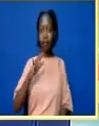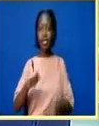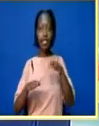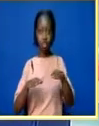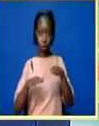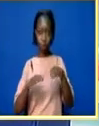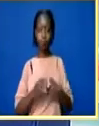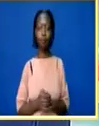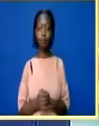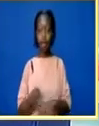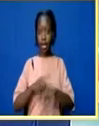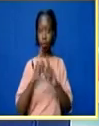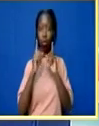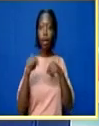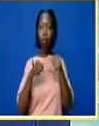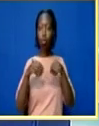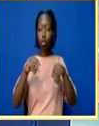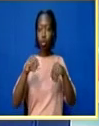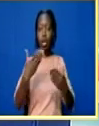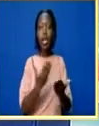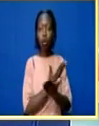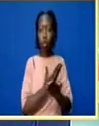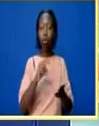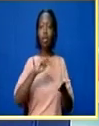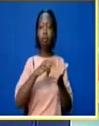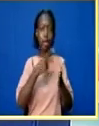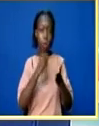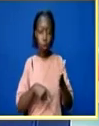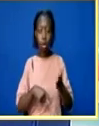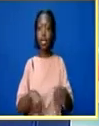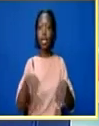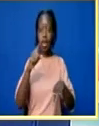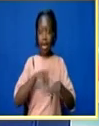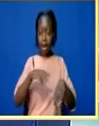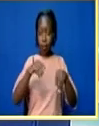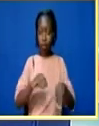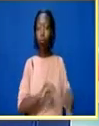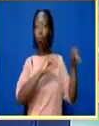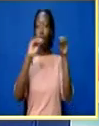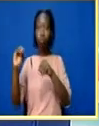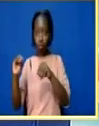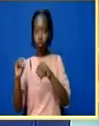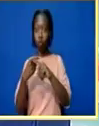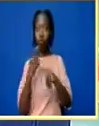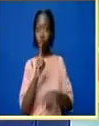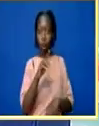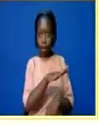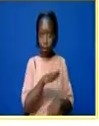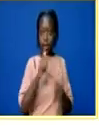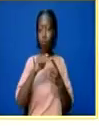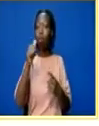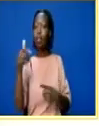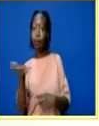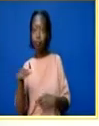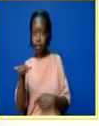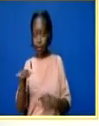stage. Okay. So when you talk about soil erosion, mm-hmm. it is carrying away this top part. Mm-hmm. So it is being carried from here mm-hmm. to another